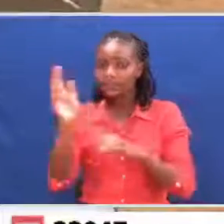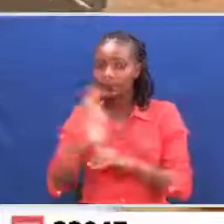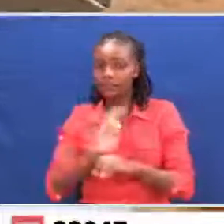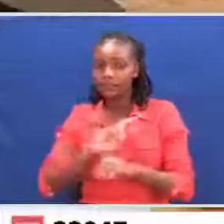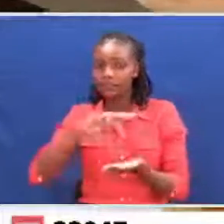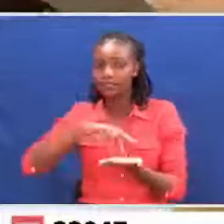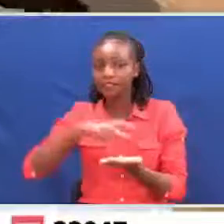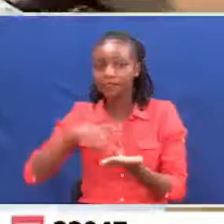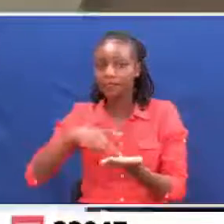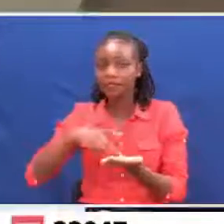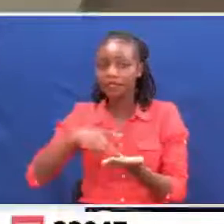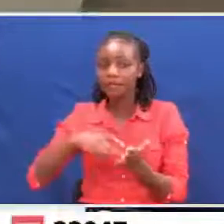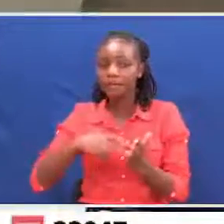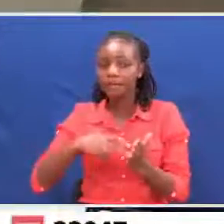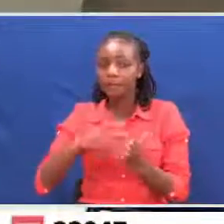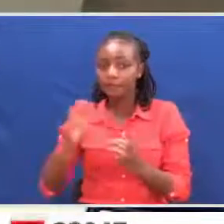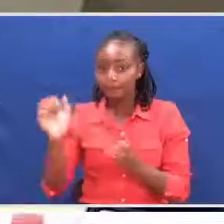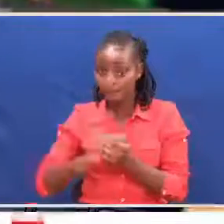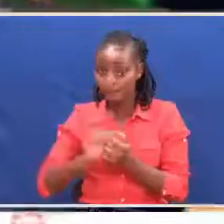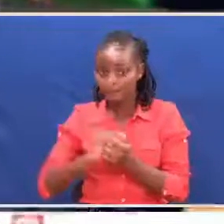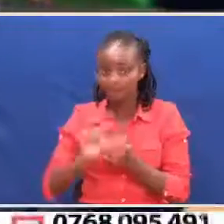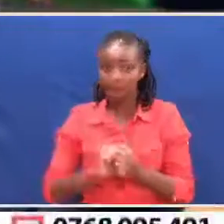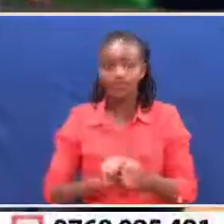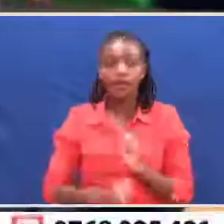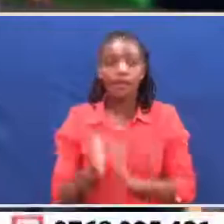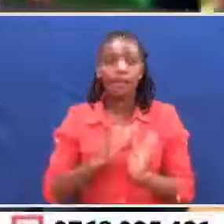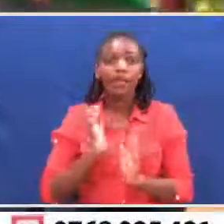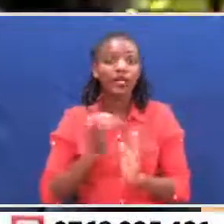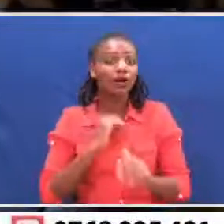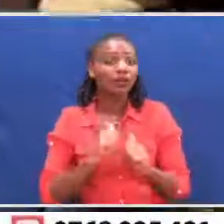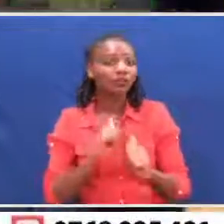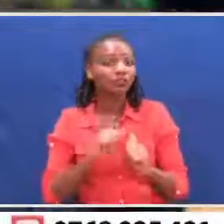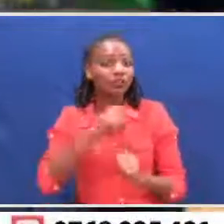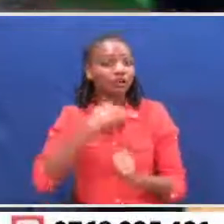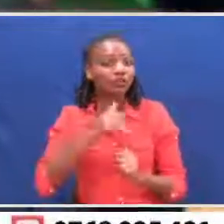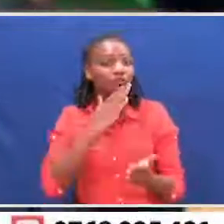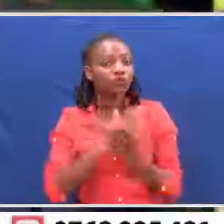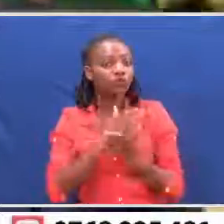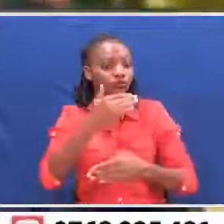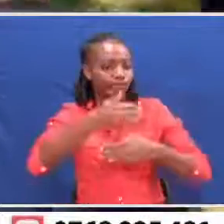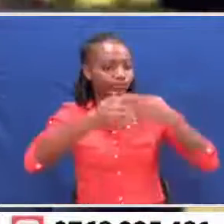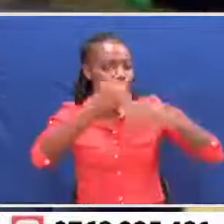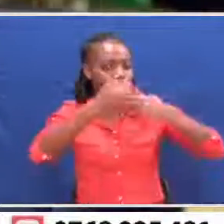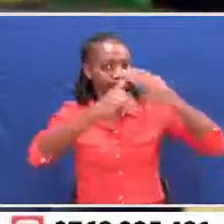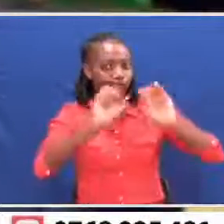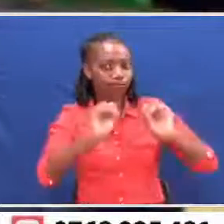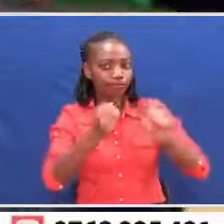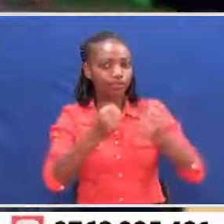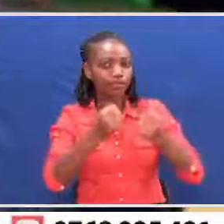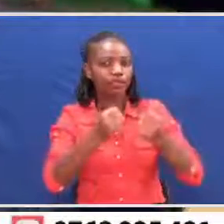inspection of the project's progress on Friday. The plan is to fast-track the construction of this